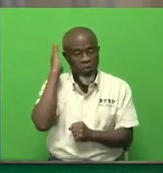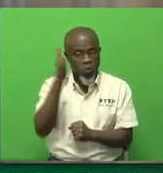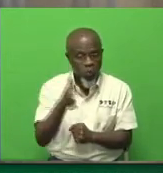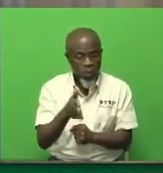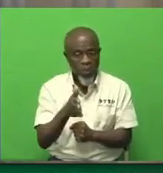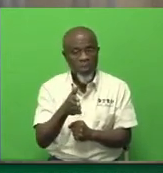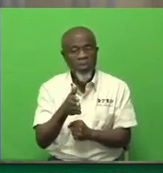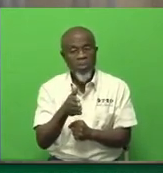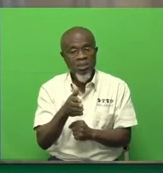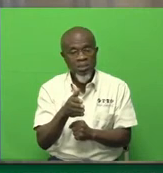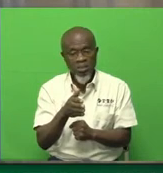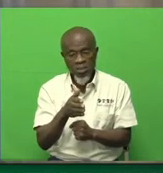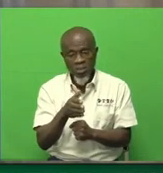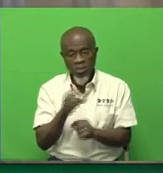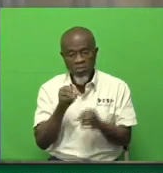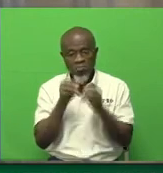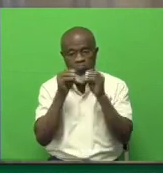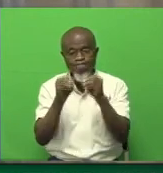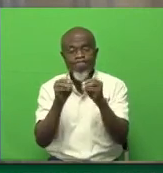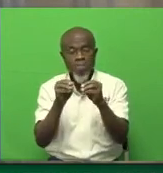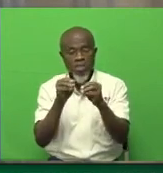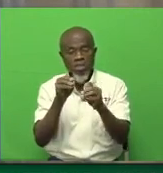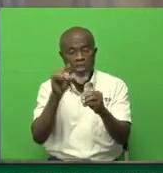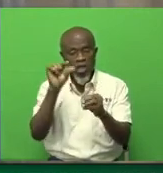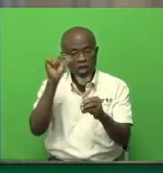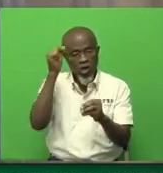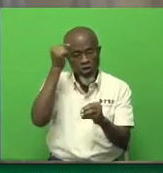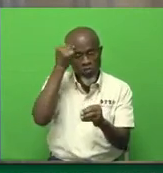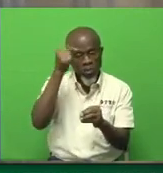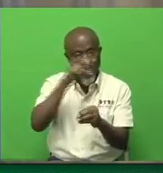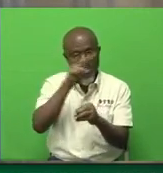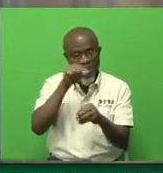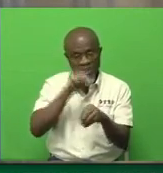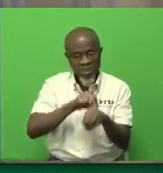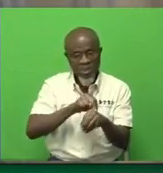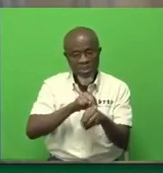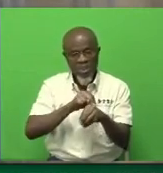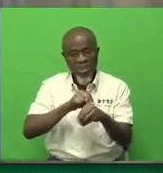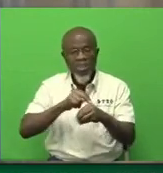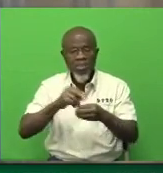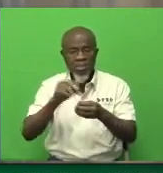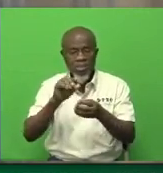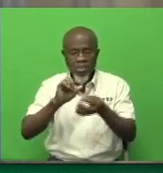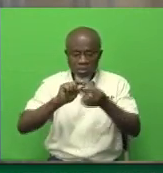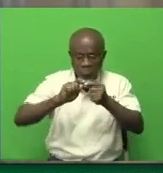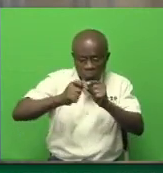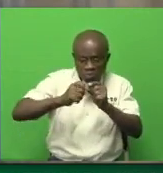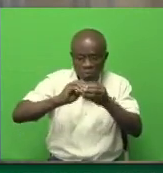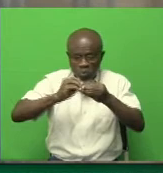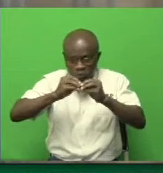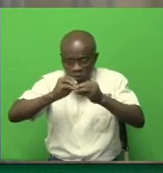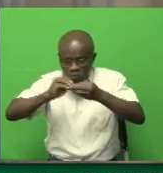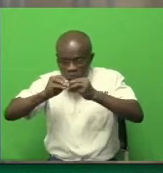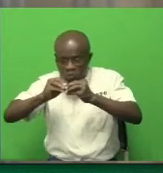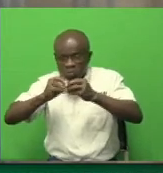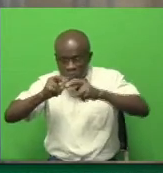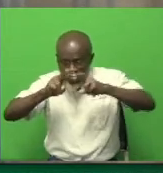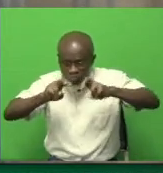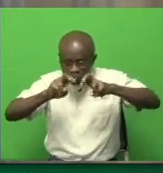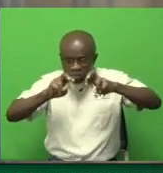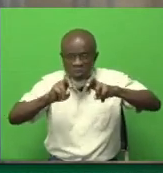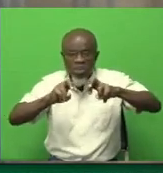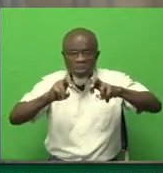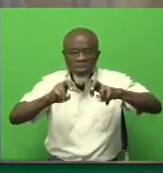national Statistical Institute since 2016 and again repeated in 2023 budget